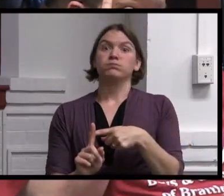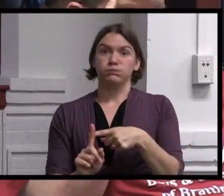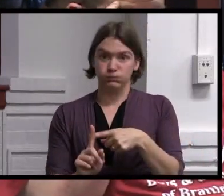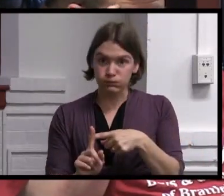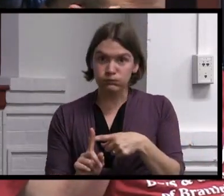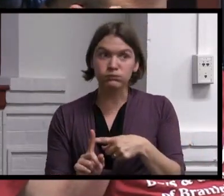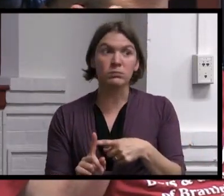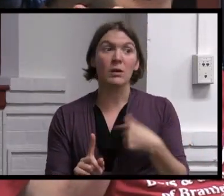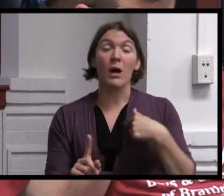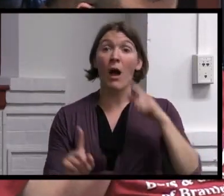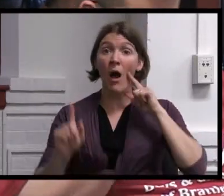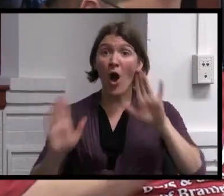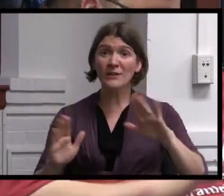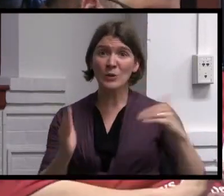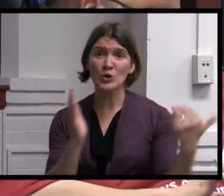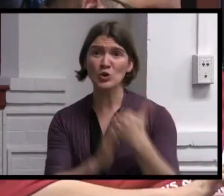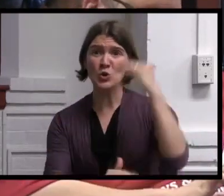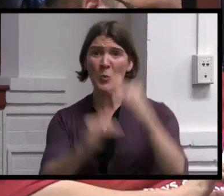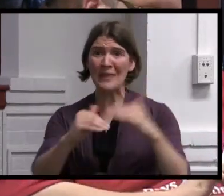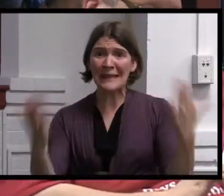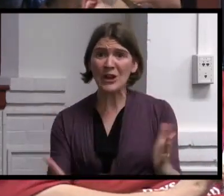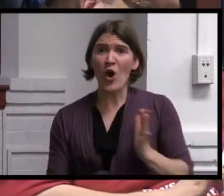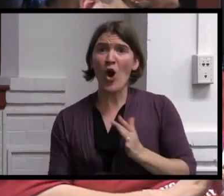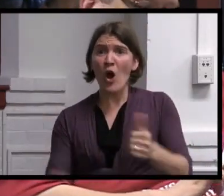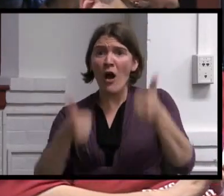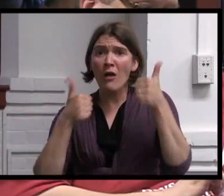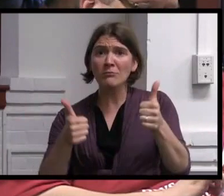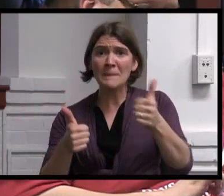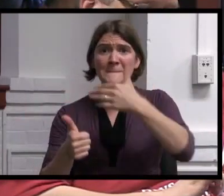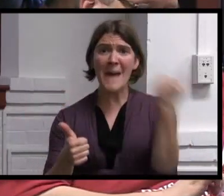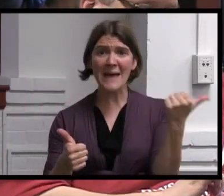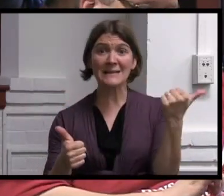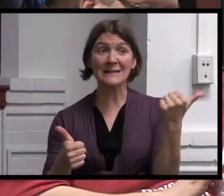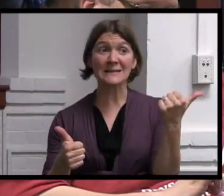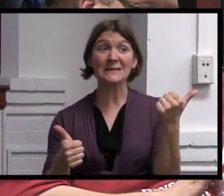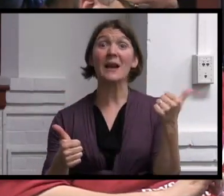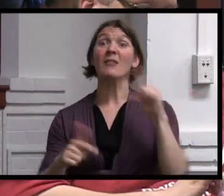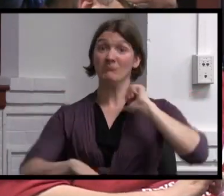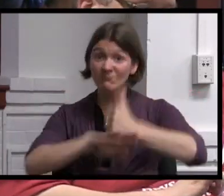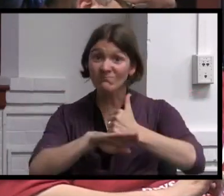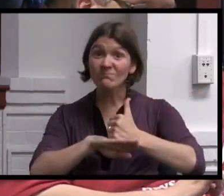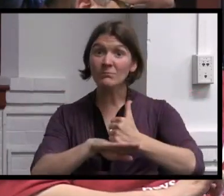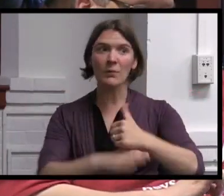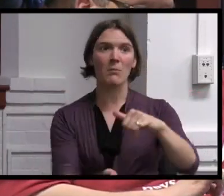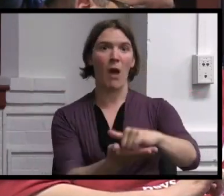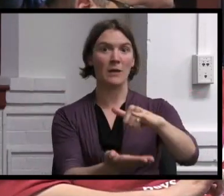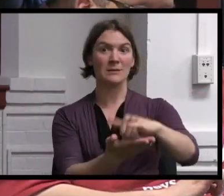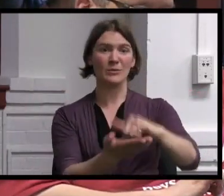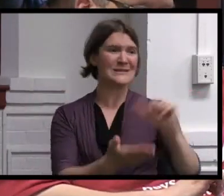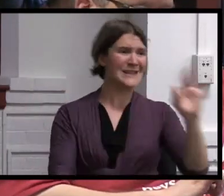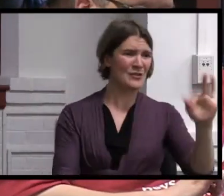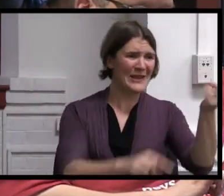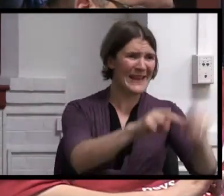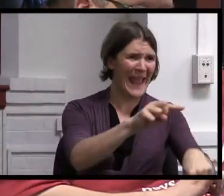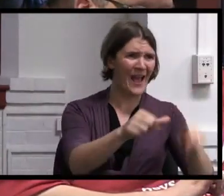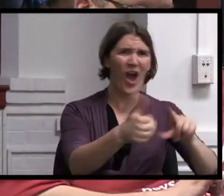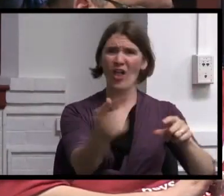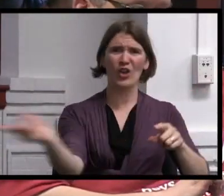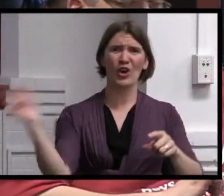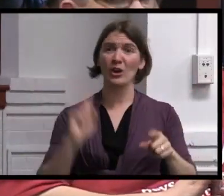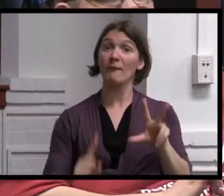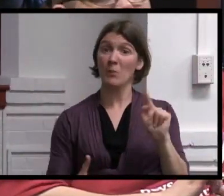they were crazy when they told me they were going to build it in Brattleboro. I didn't think it was possible, and they did. Can't do that in San Francisco, can't do that in other